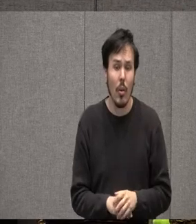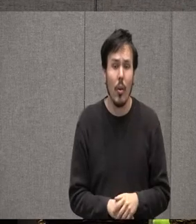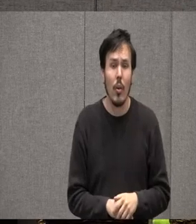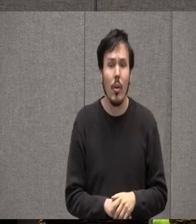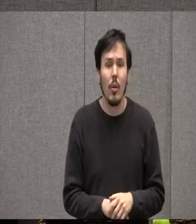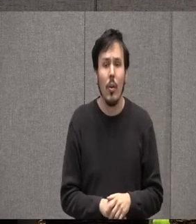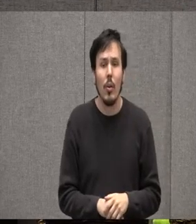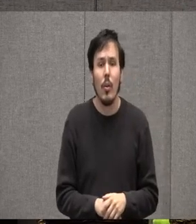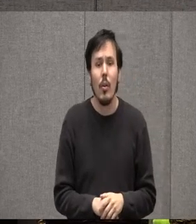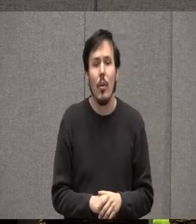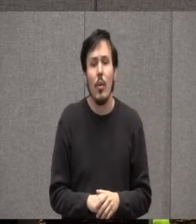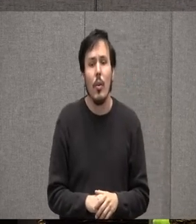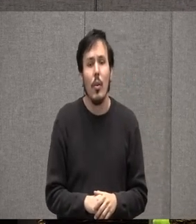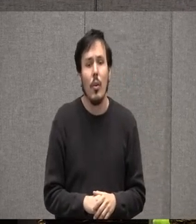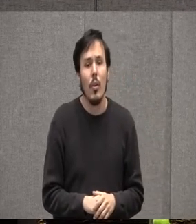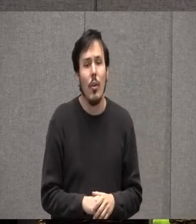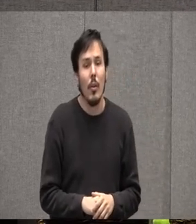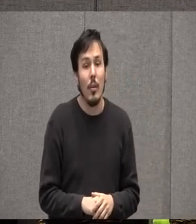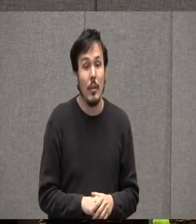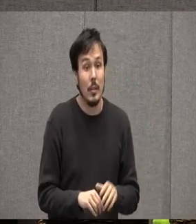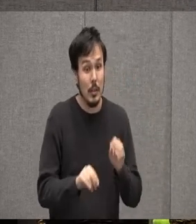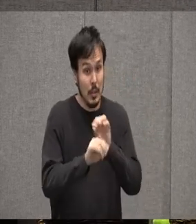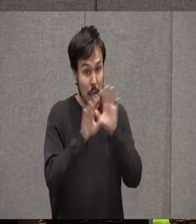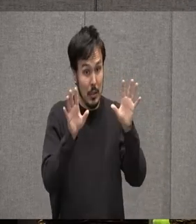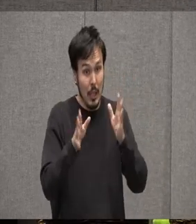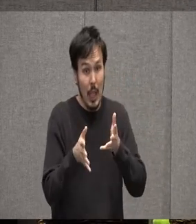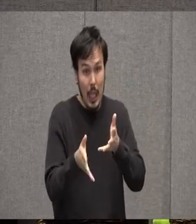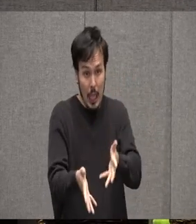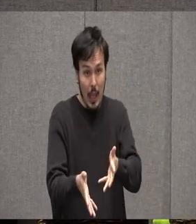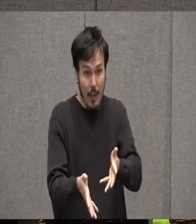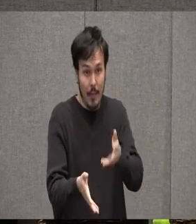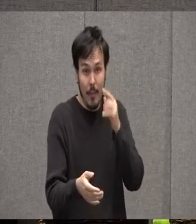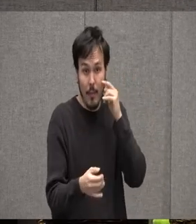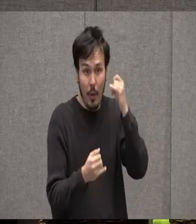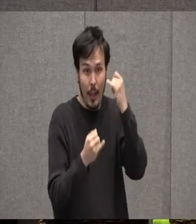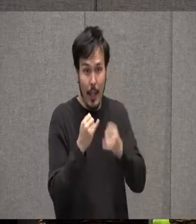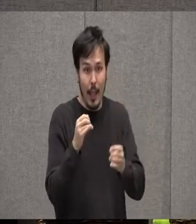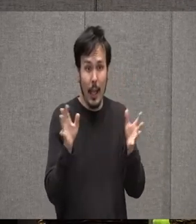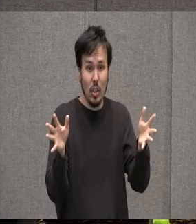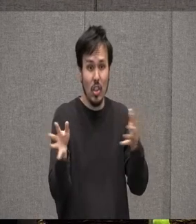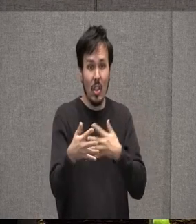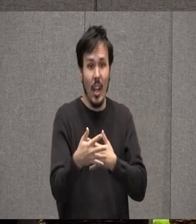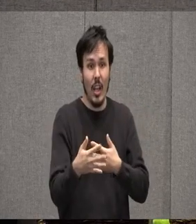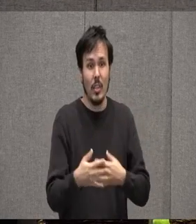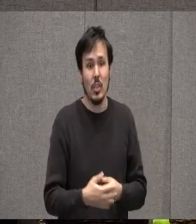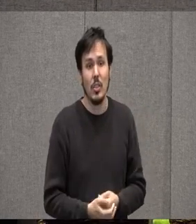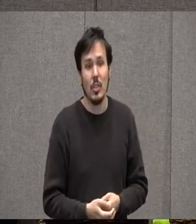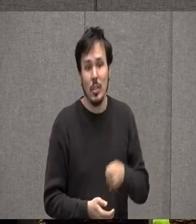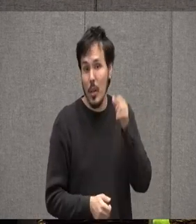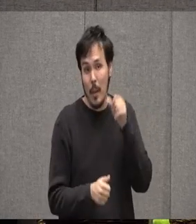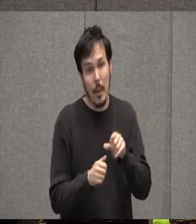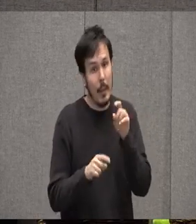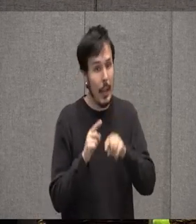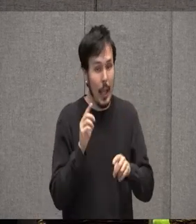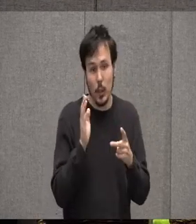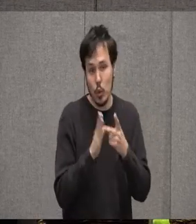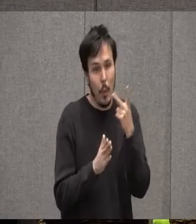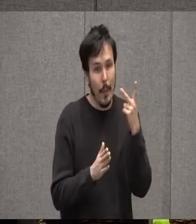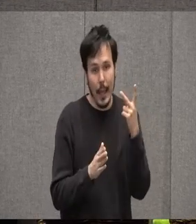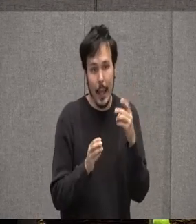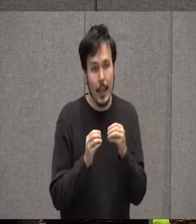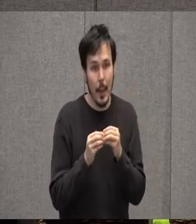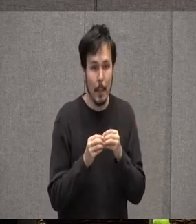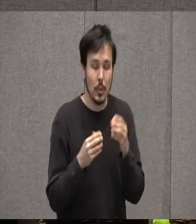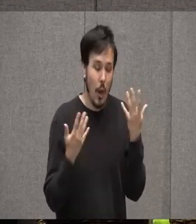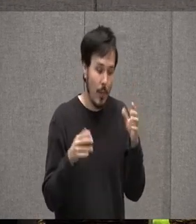Now, is it very clear what I would need to do in this last section? Remember, I can't duplicate any numbers. I've